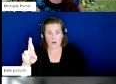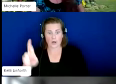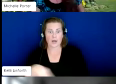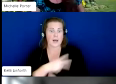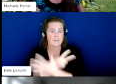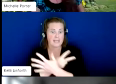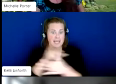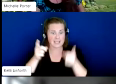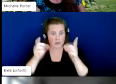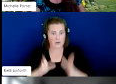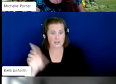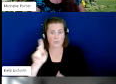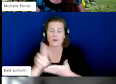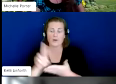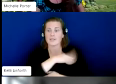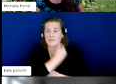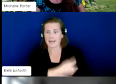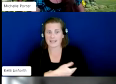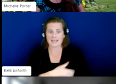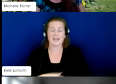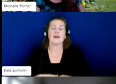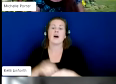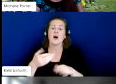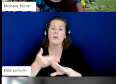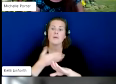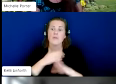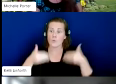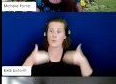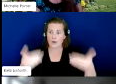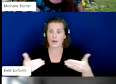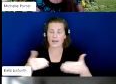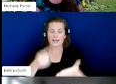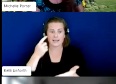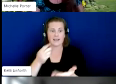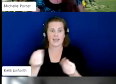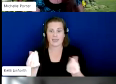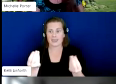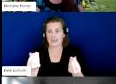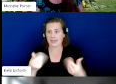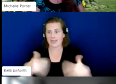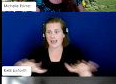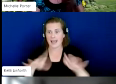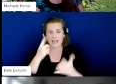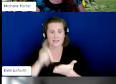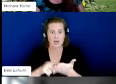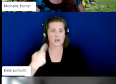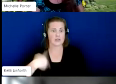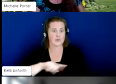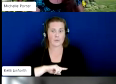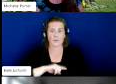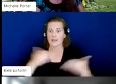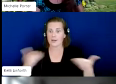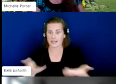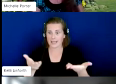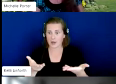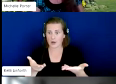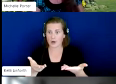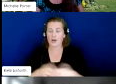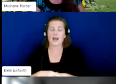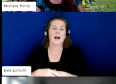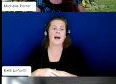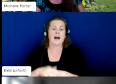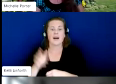Before we get started, I would like to provide our land acknowledgement. We acknowledge that we gather on the traditional